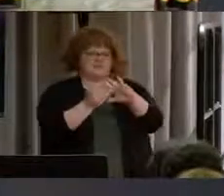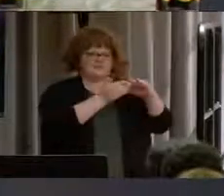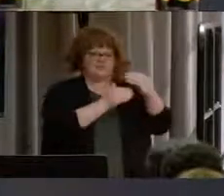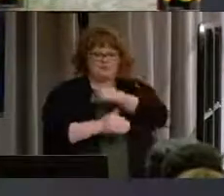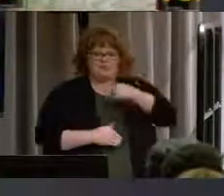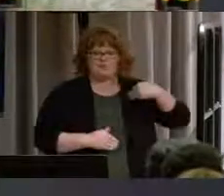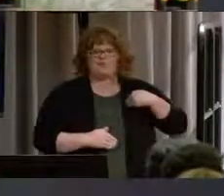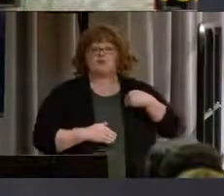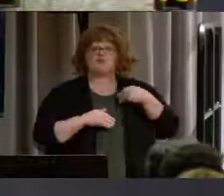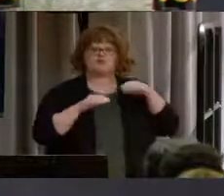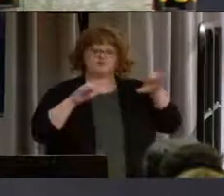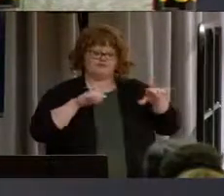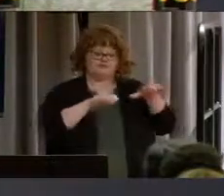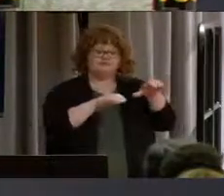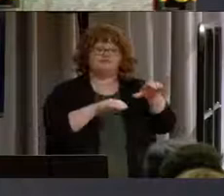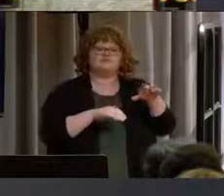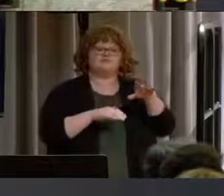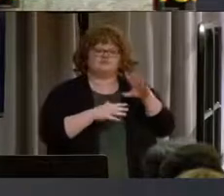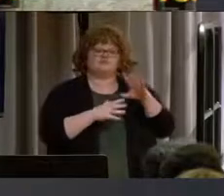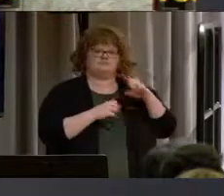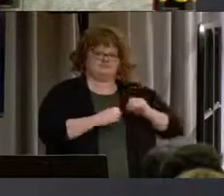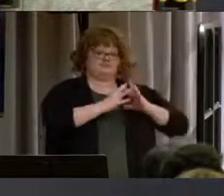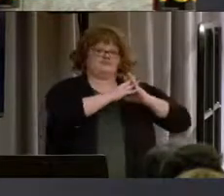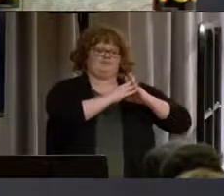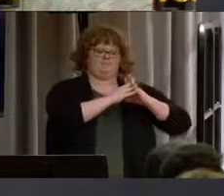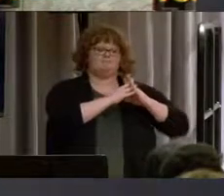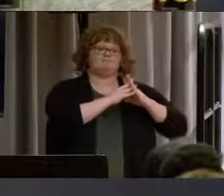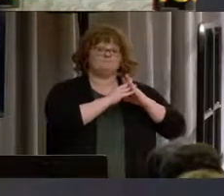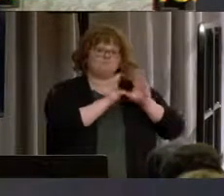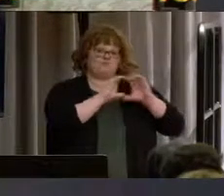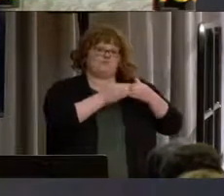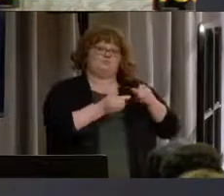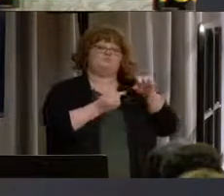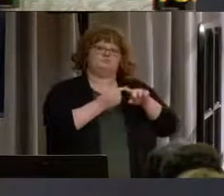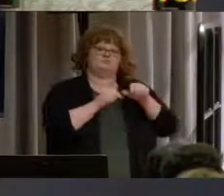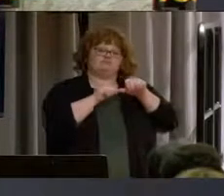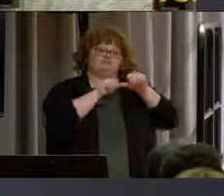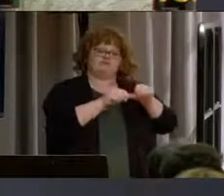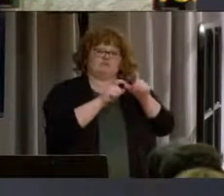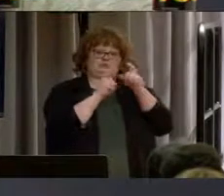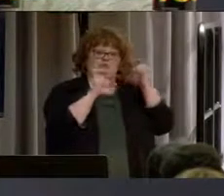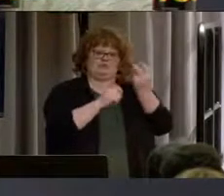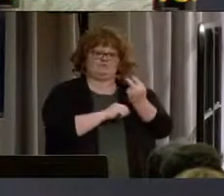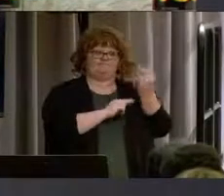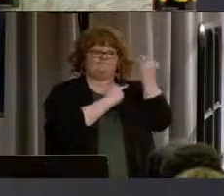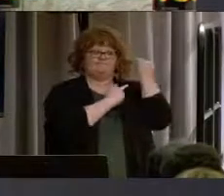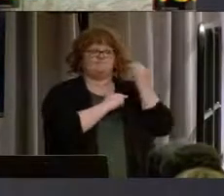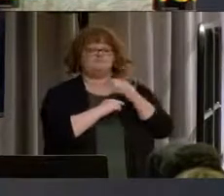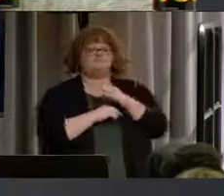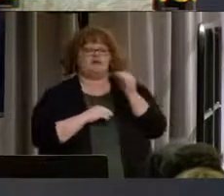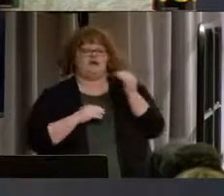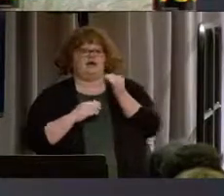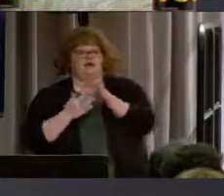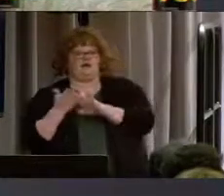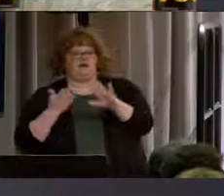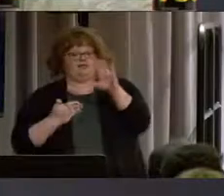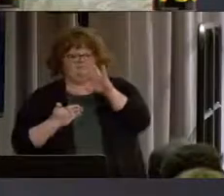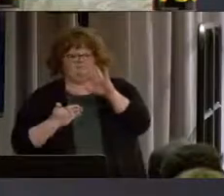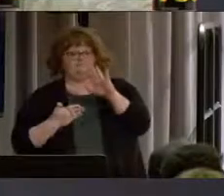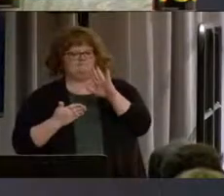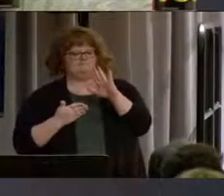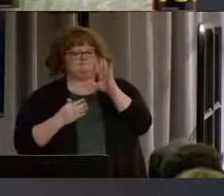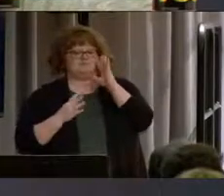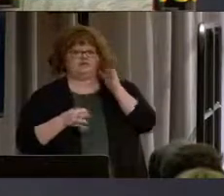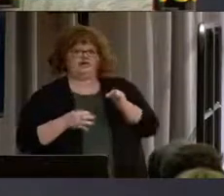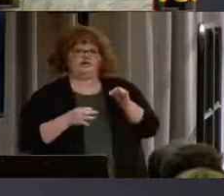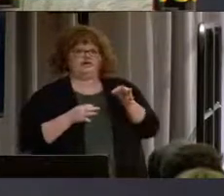commemoration. And when I came, I'll talk about this a little bit more later, the administration kept sort of a hands-off